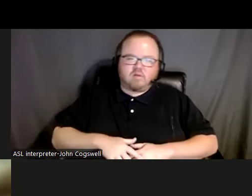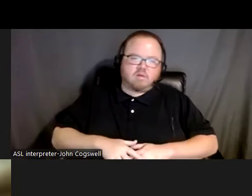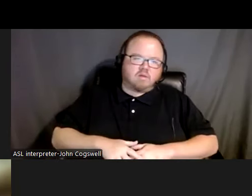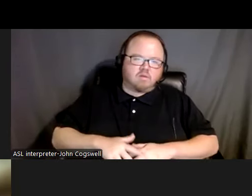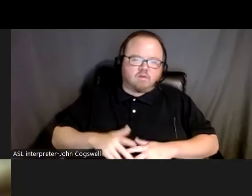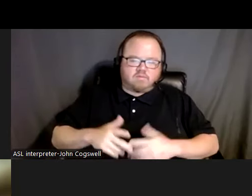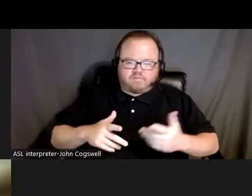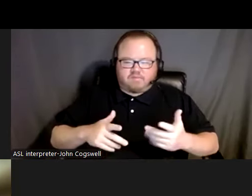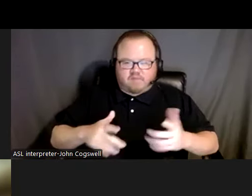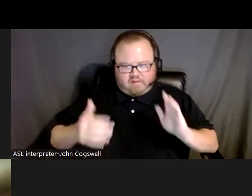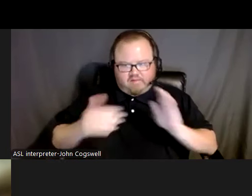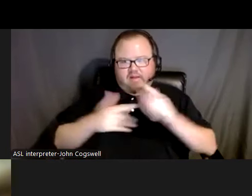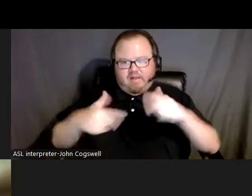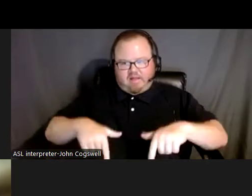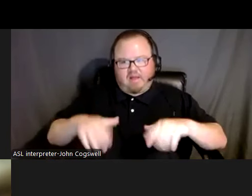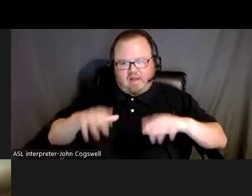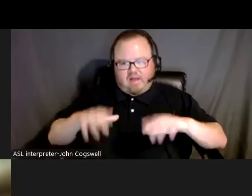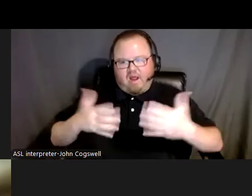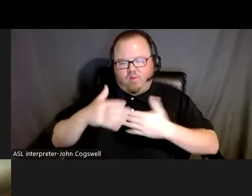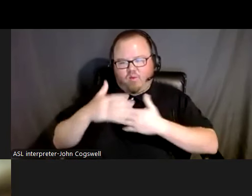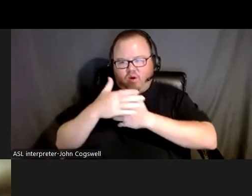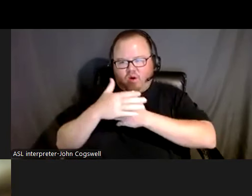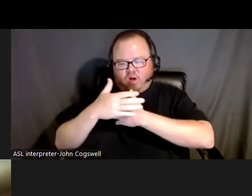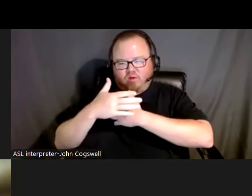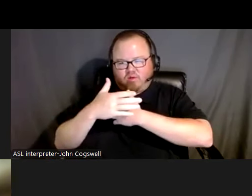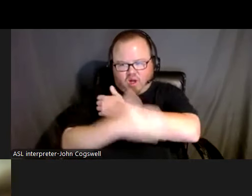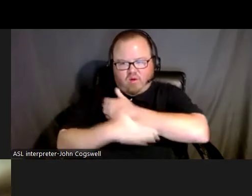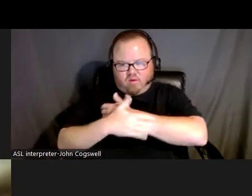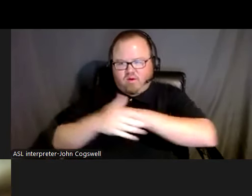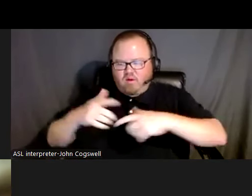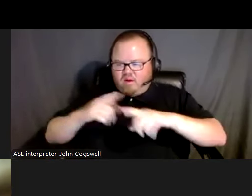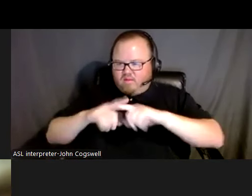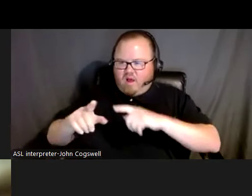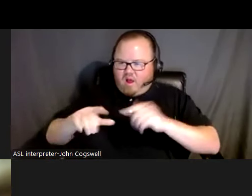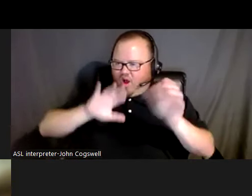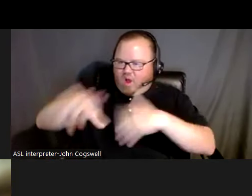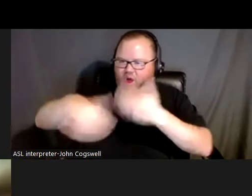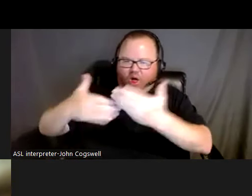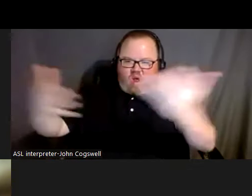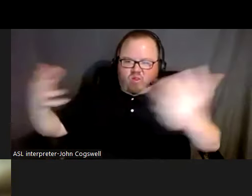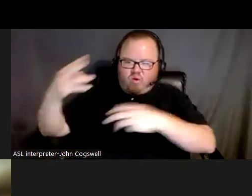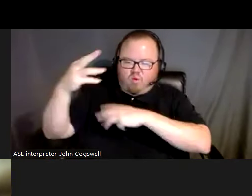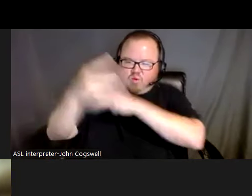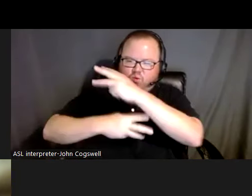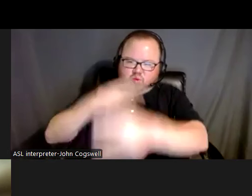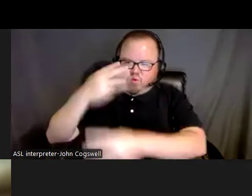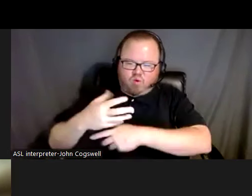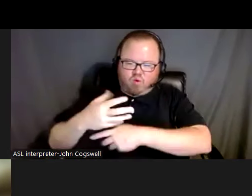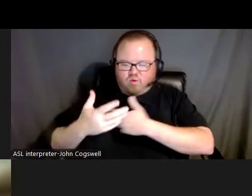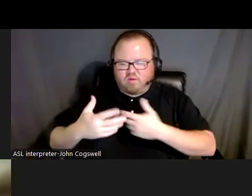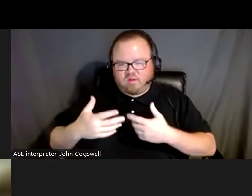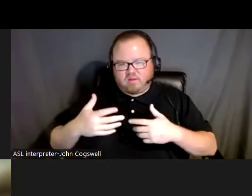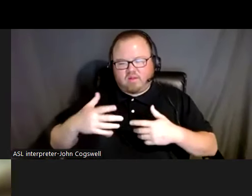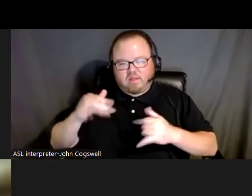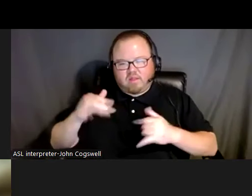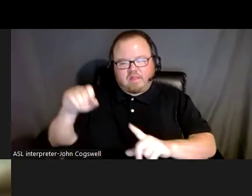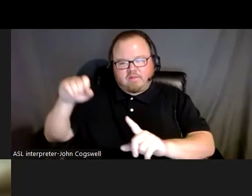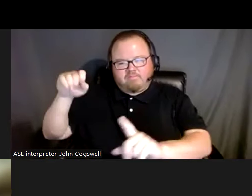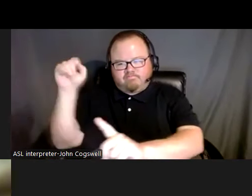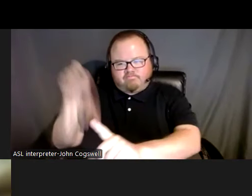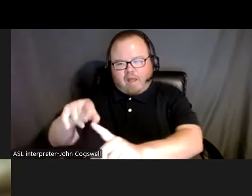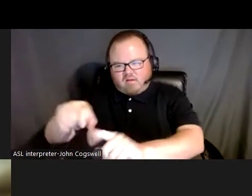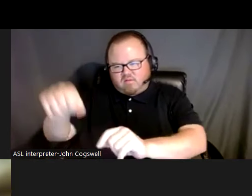replicated not just here in this country, but across the world. Um, again, this is going to be kind of activating, but a